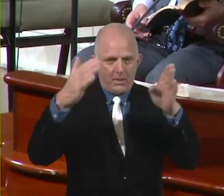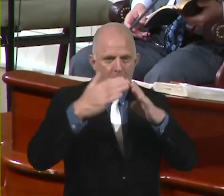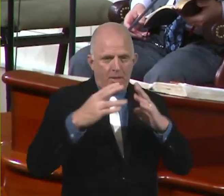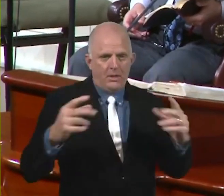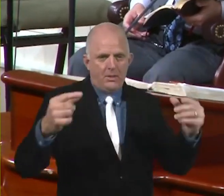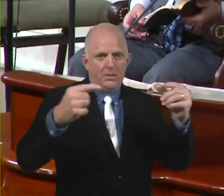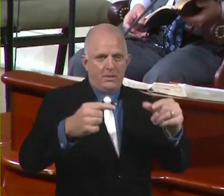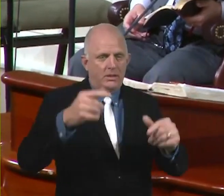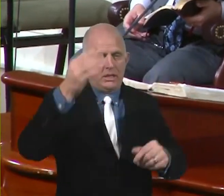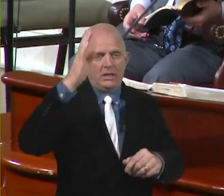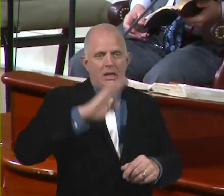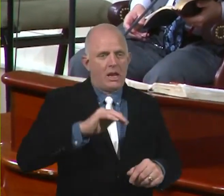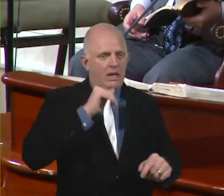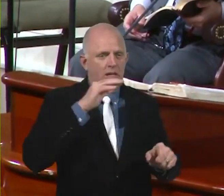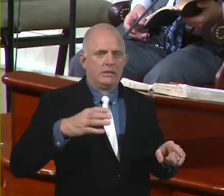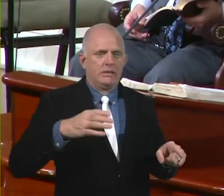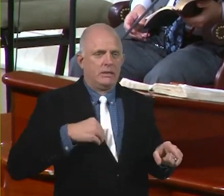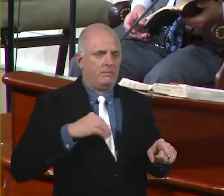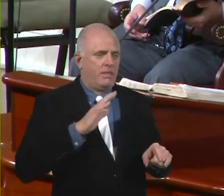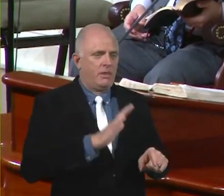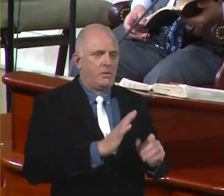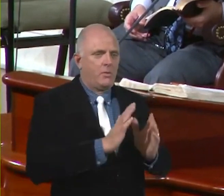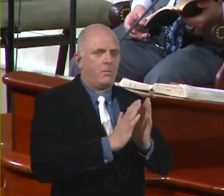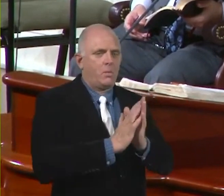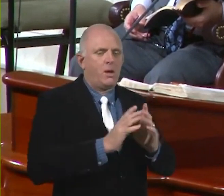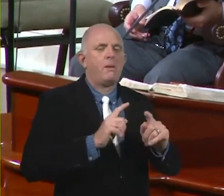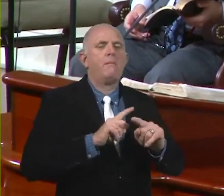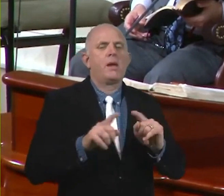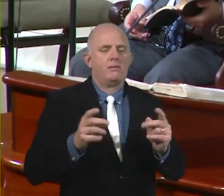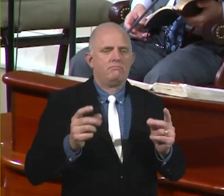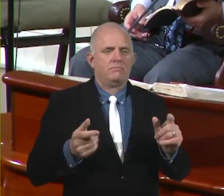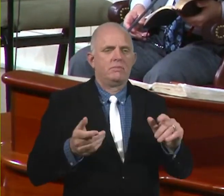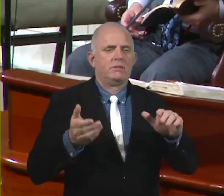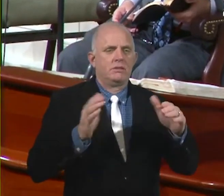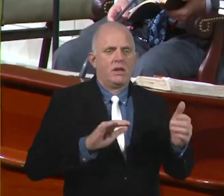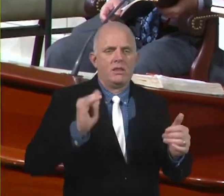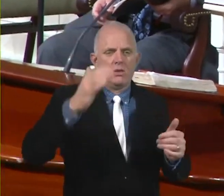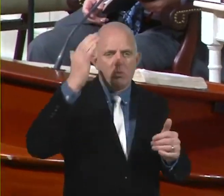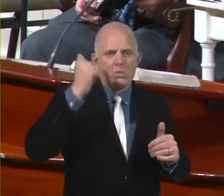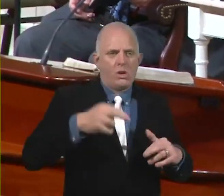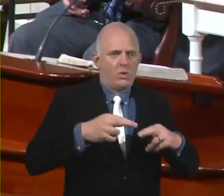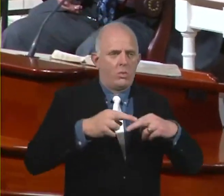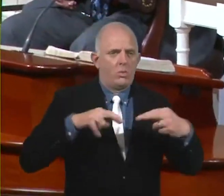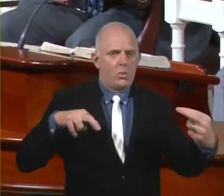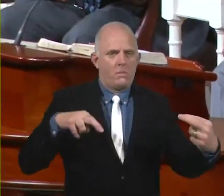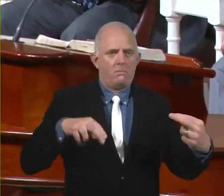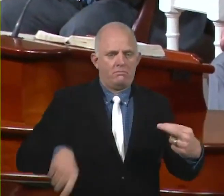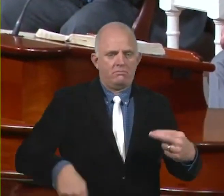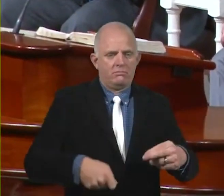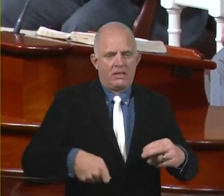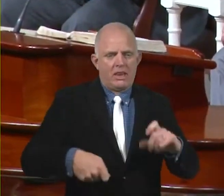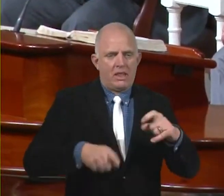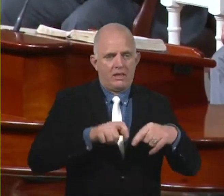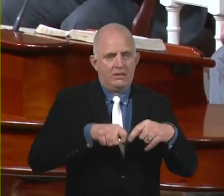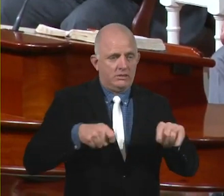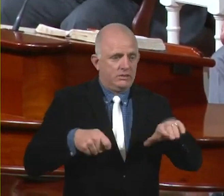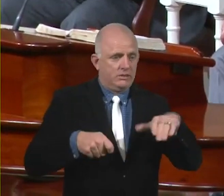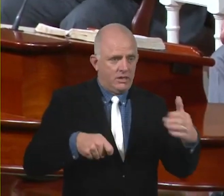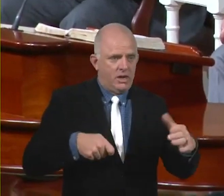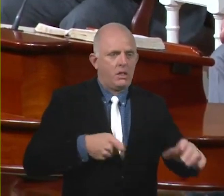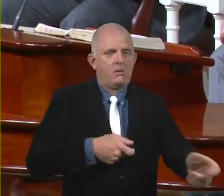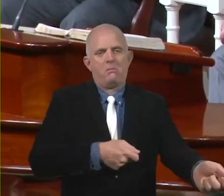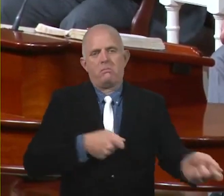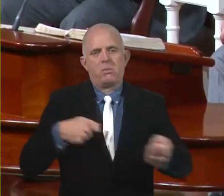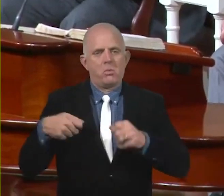he died right there. That's why they put a rope around the leg of the high priest when he went in there, because nobody else could go in. And